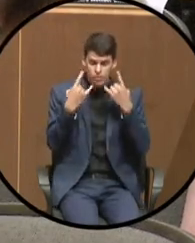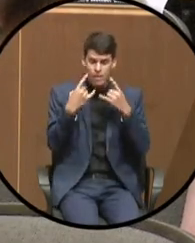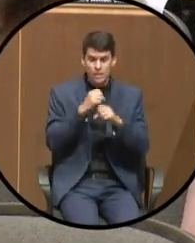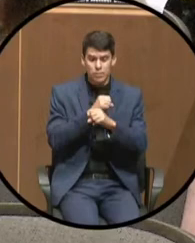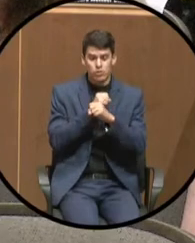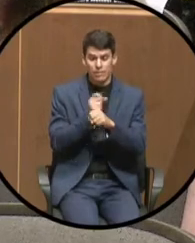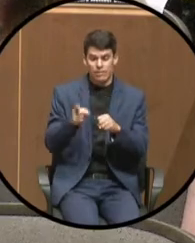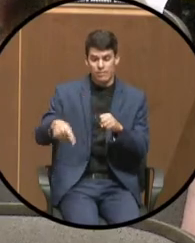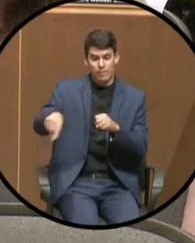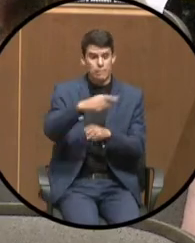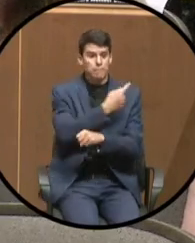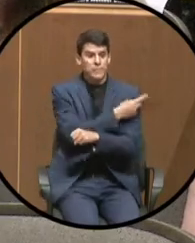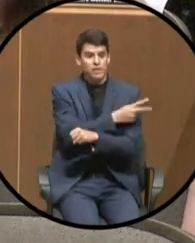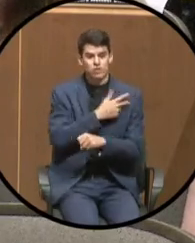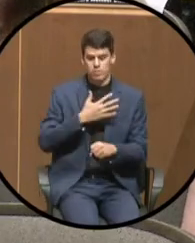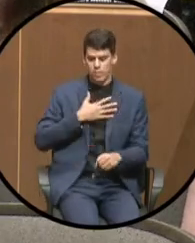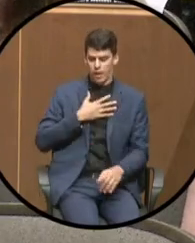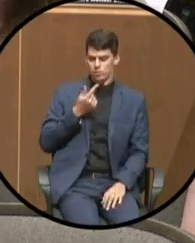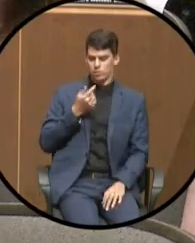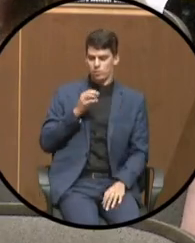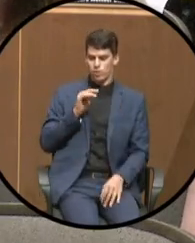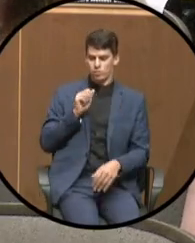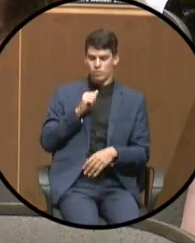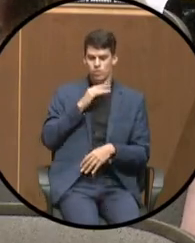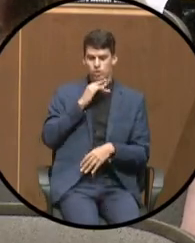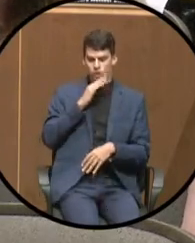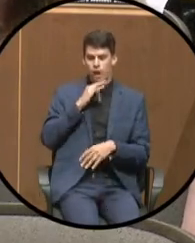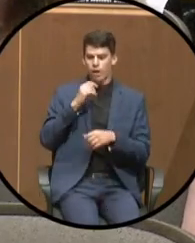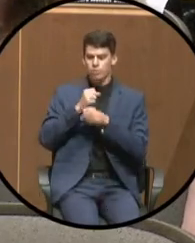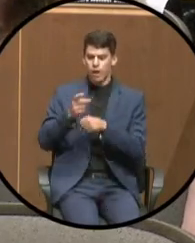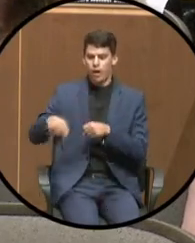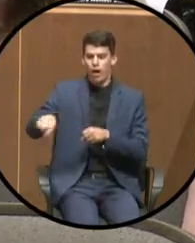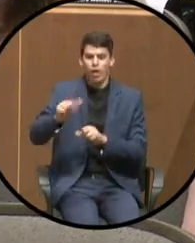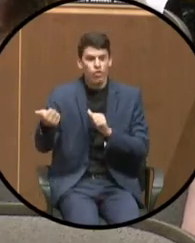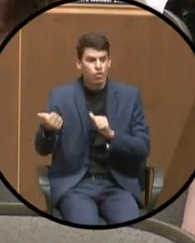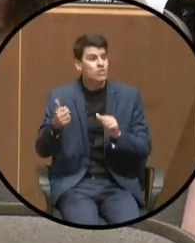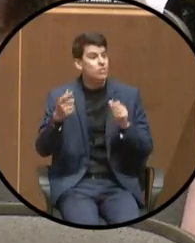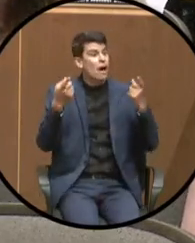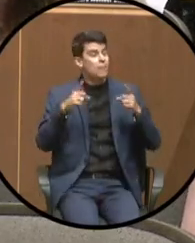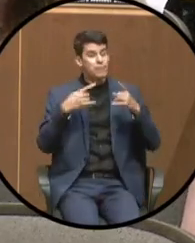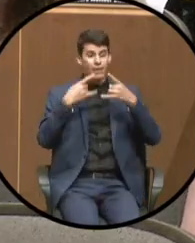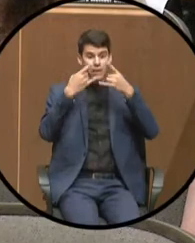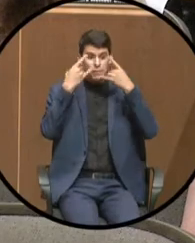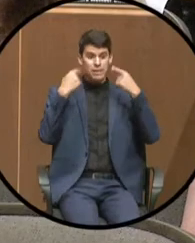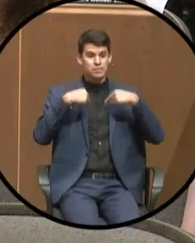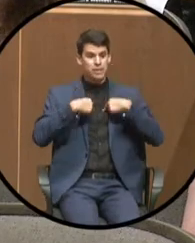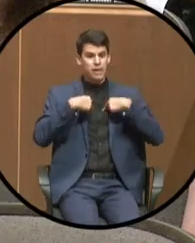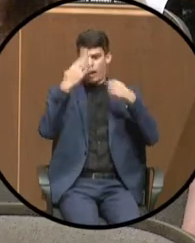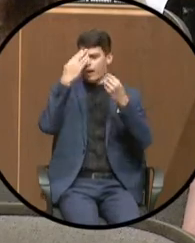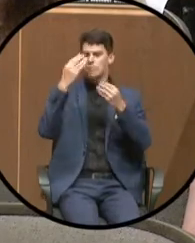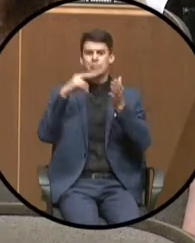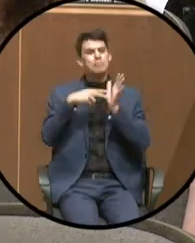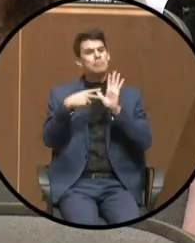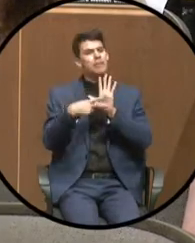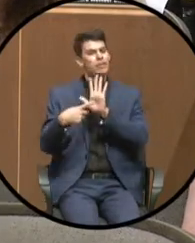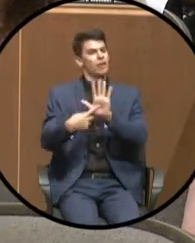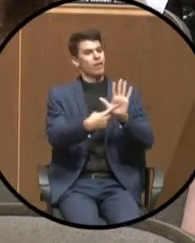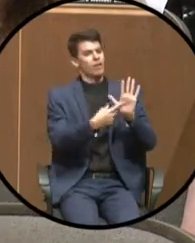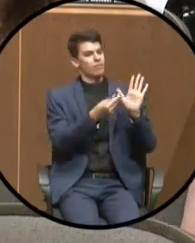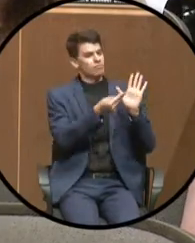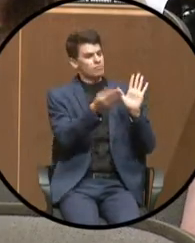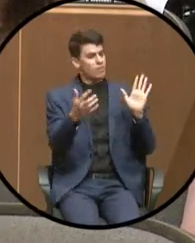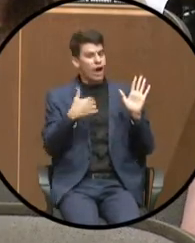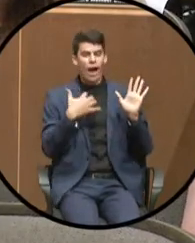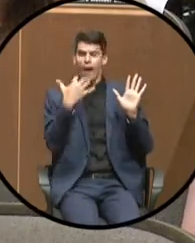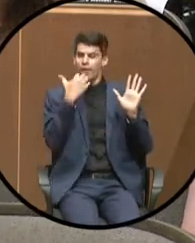protecting his patient from his own germs. And that's what I'm doing right now. When I wear my mask, I'm saying to everybody in this room, you know what? I